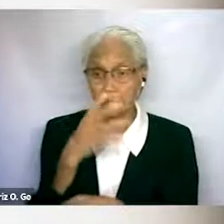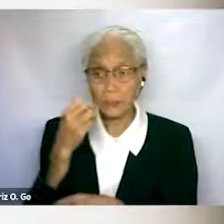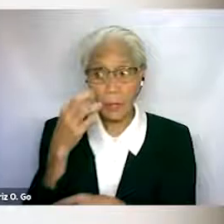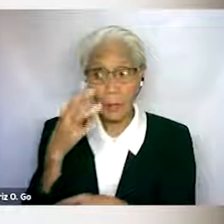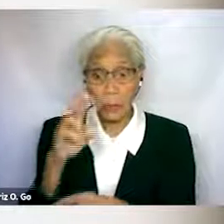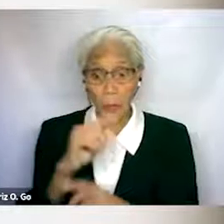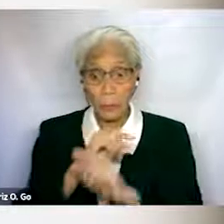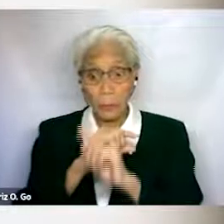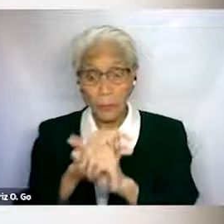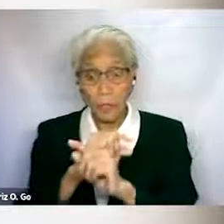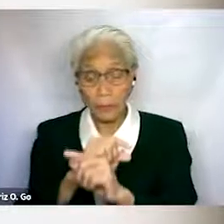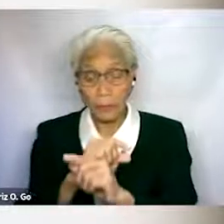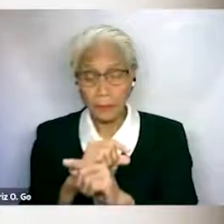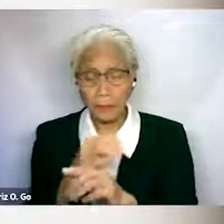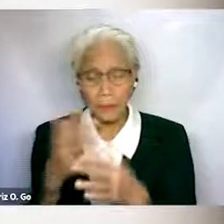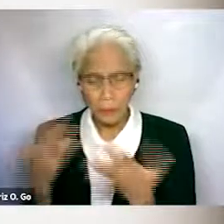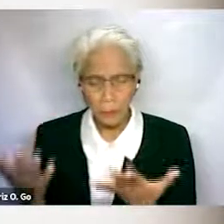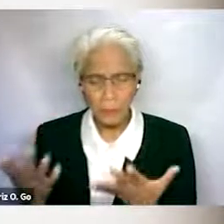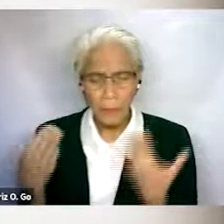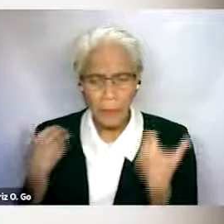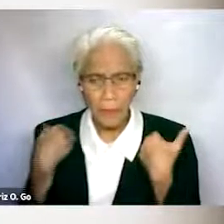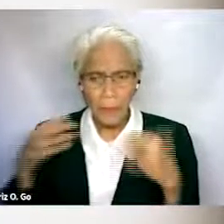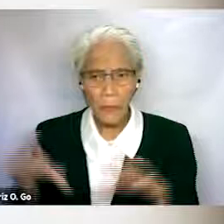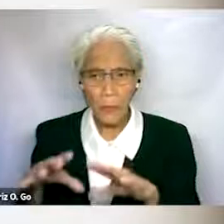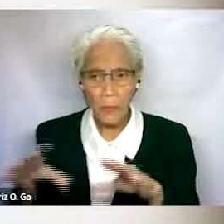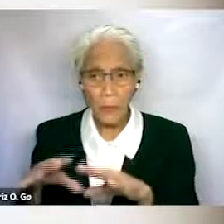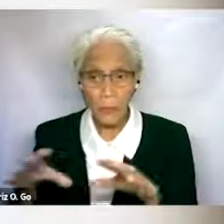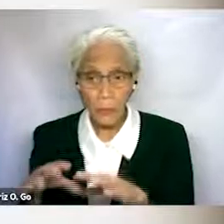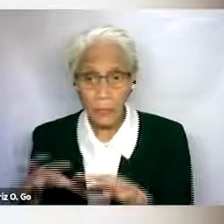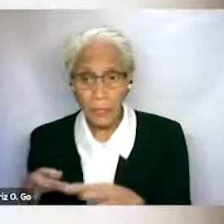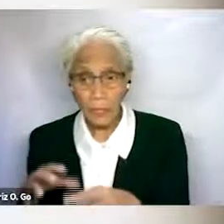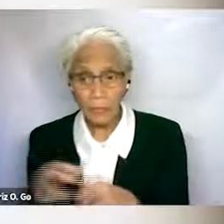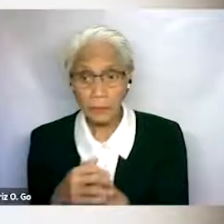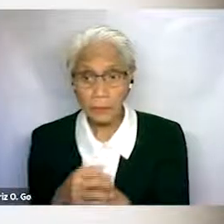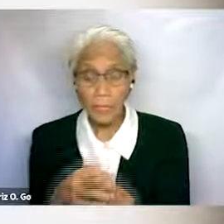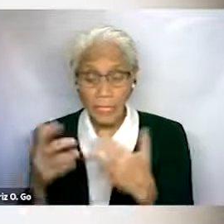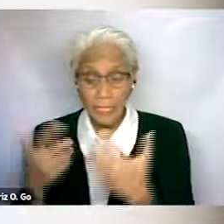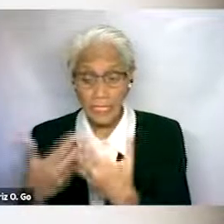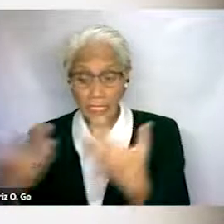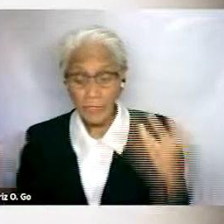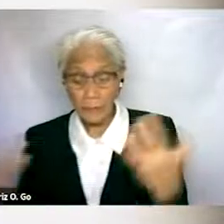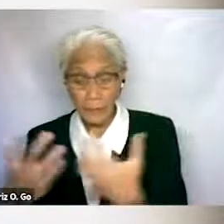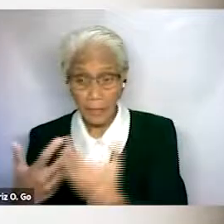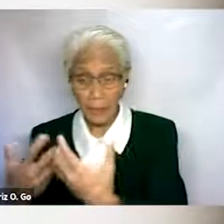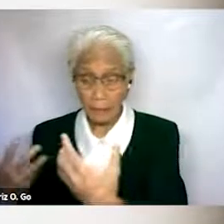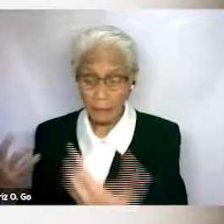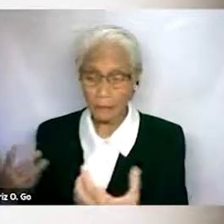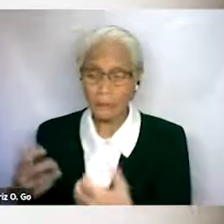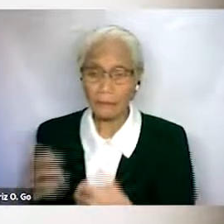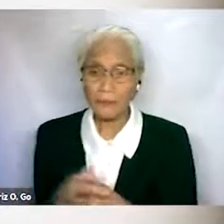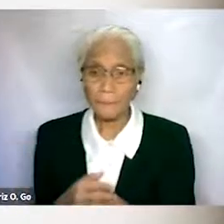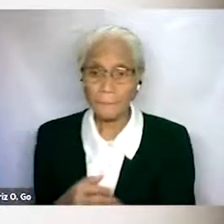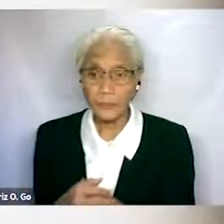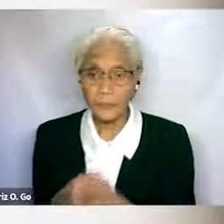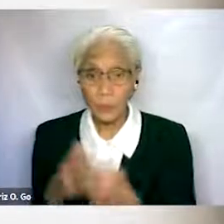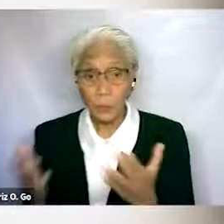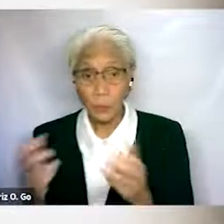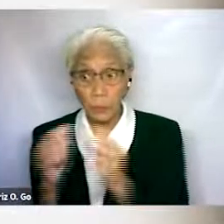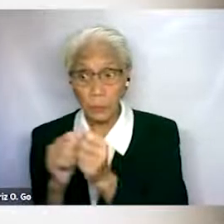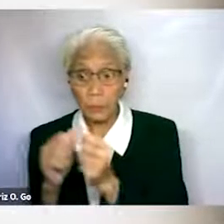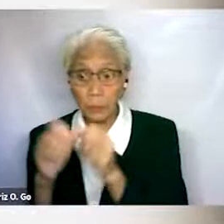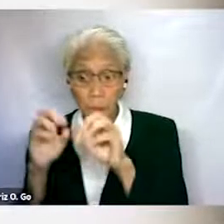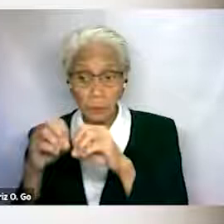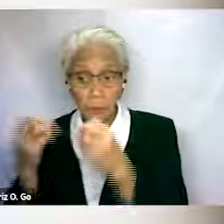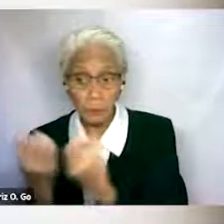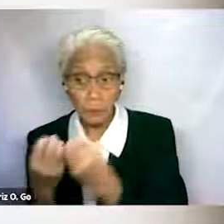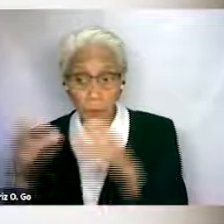to concluding statements from CEDAW and other treaties like CRC. When we report or draft our report, we refer to previous concluding statement.